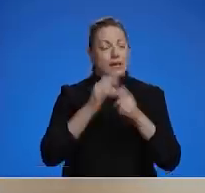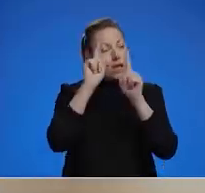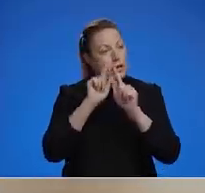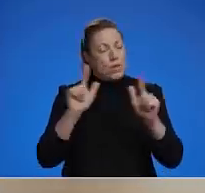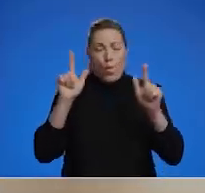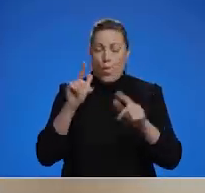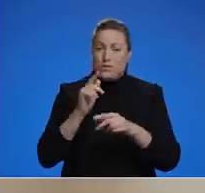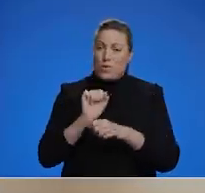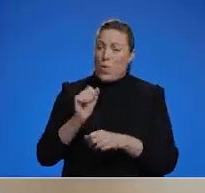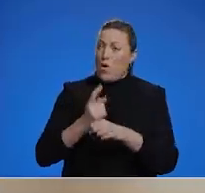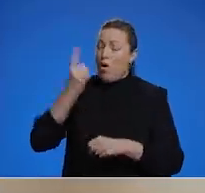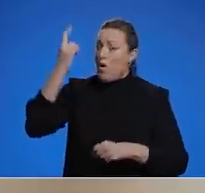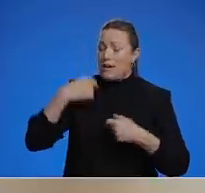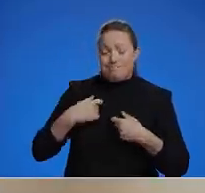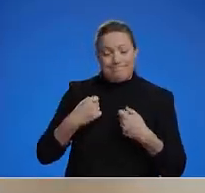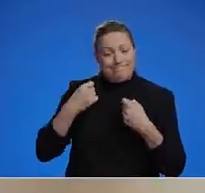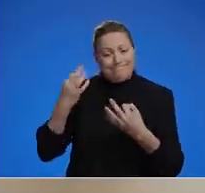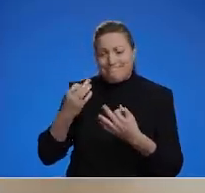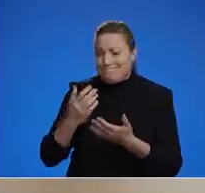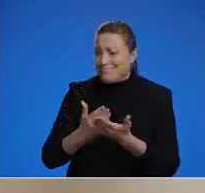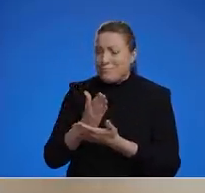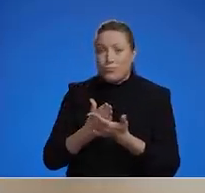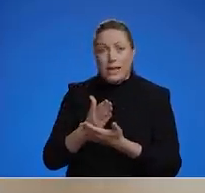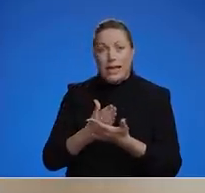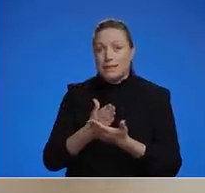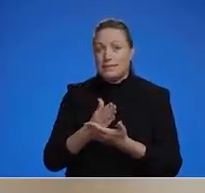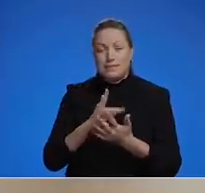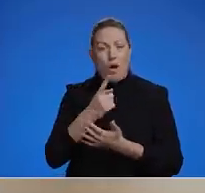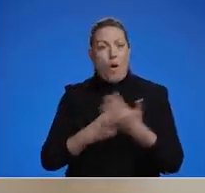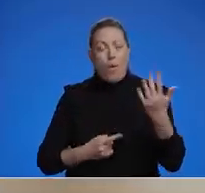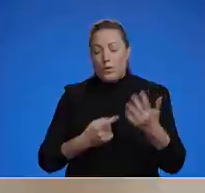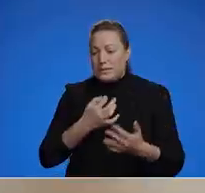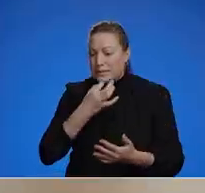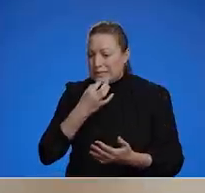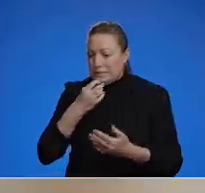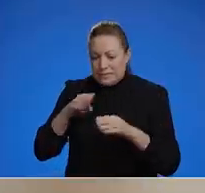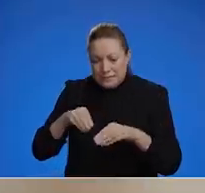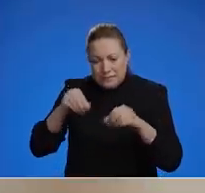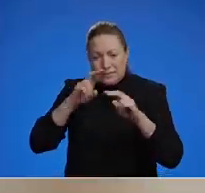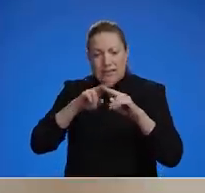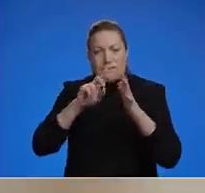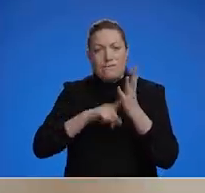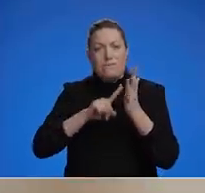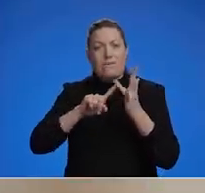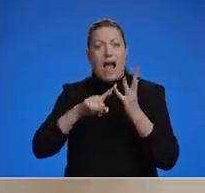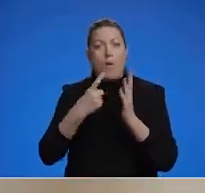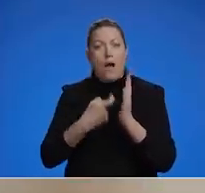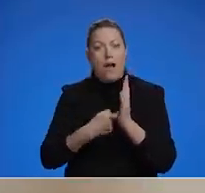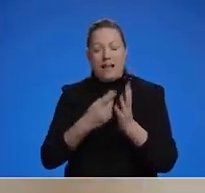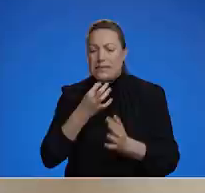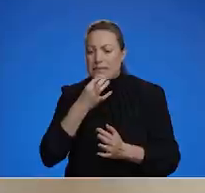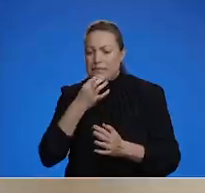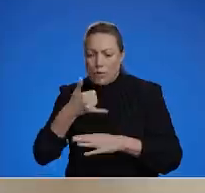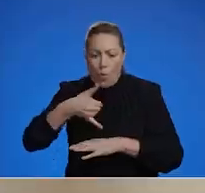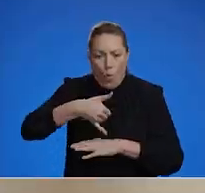"As the Lord your God lives," she replied, "I have no baked bread, but only a handful of meal in a jar and a little